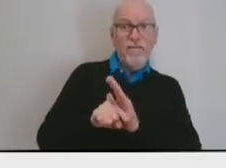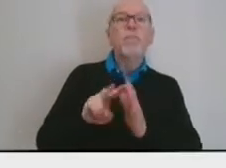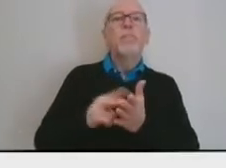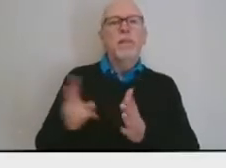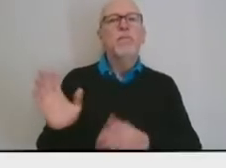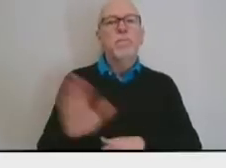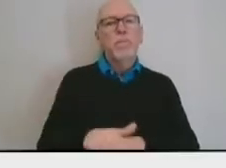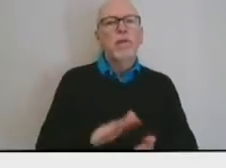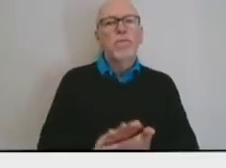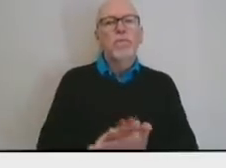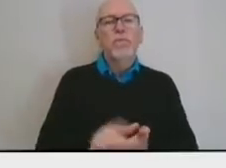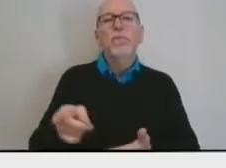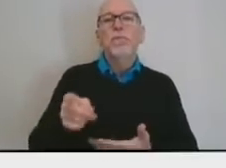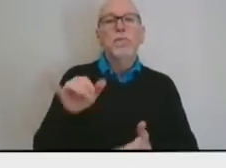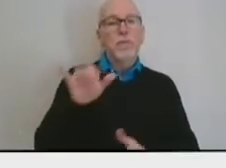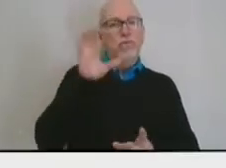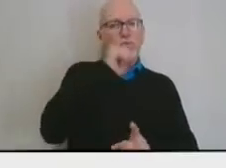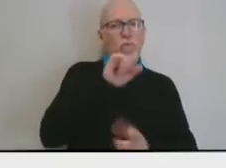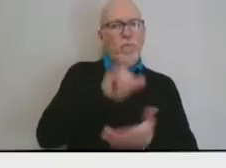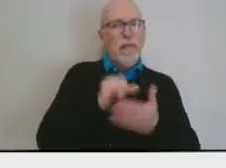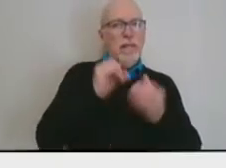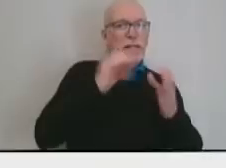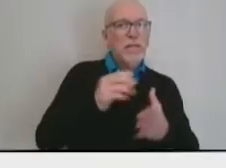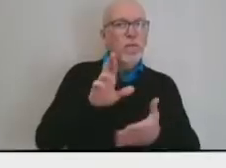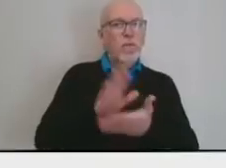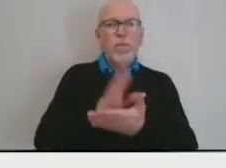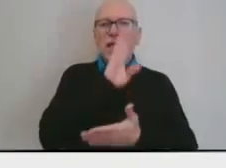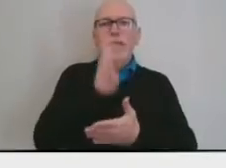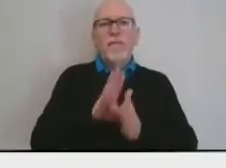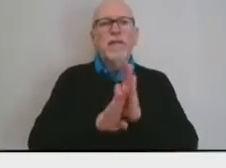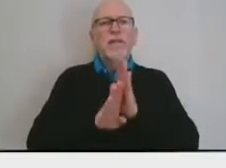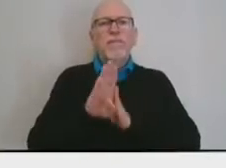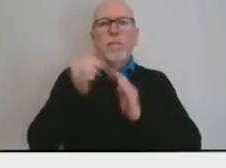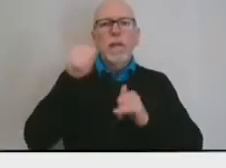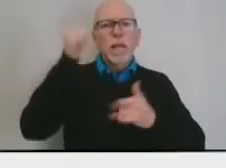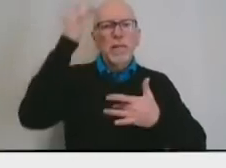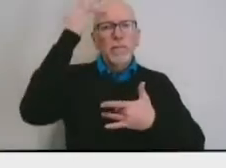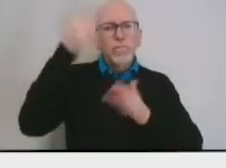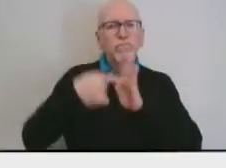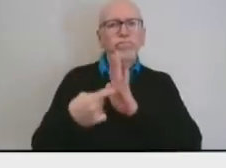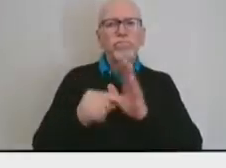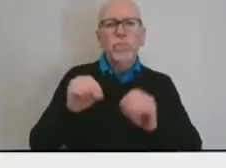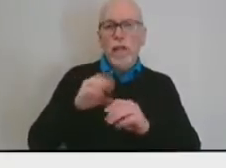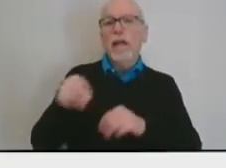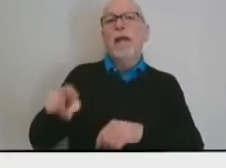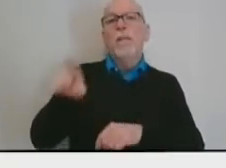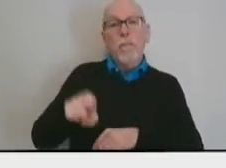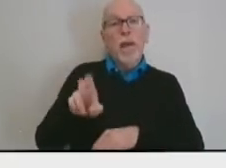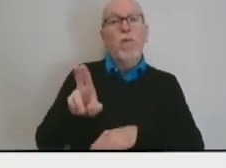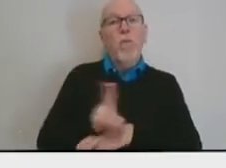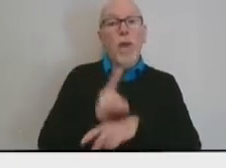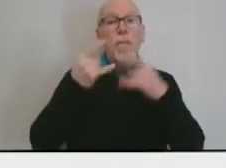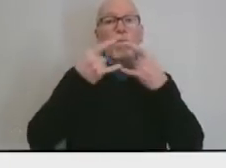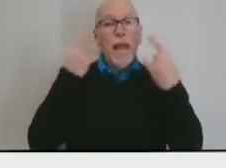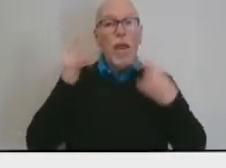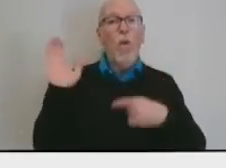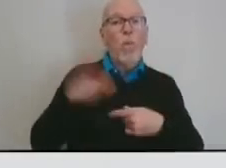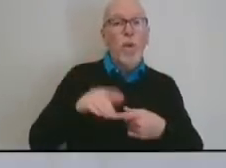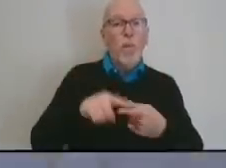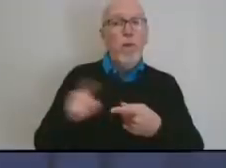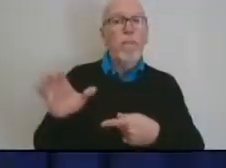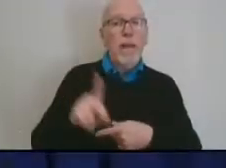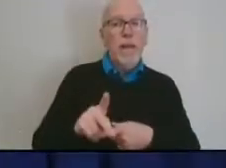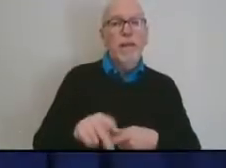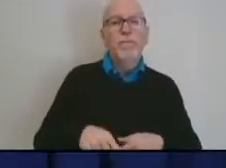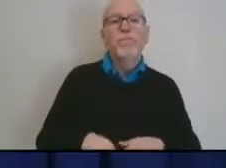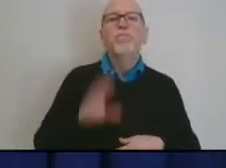this presumes that the student or teacher never developed any symptoms and that they will wear their masks at all times when they return. We will be sharing this